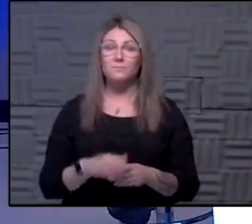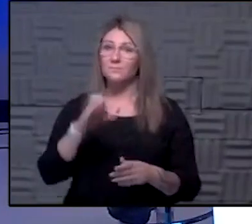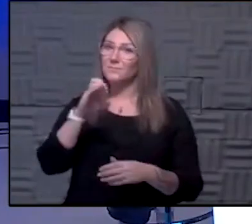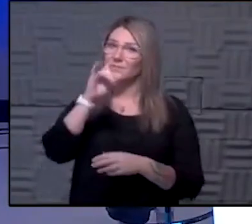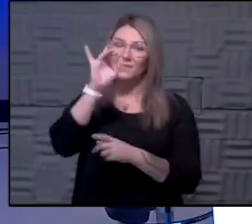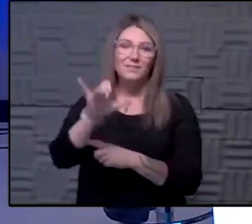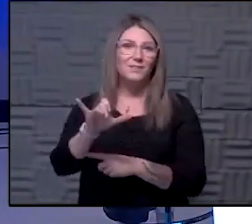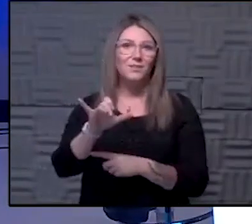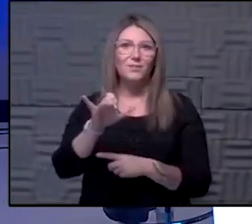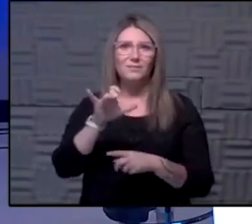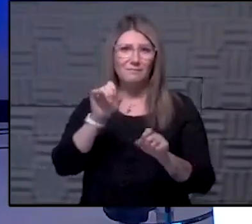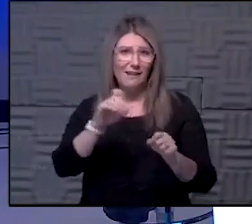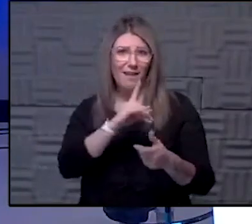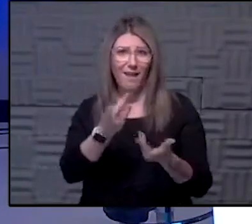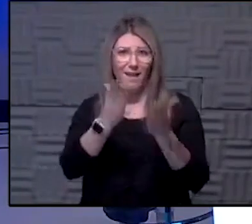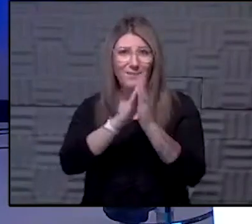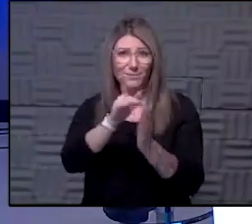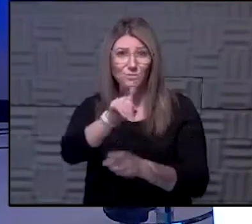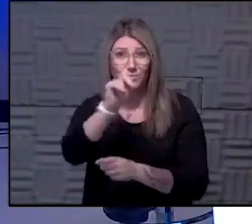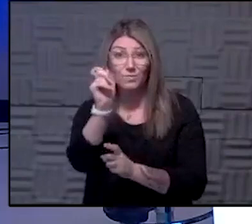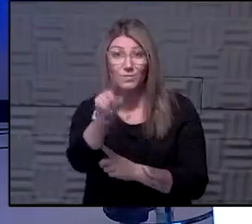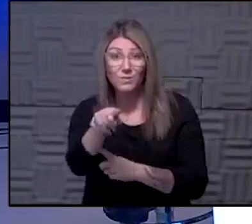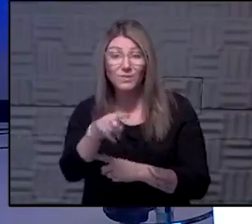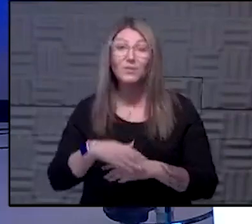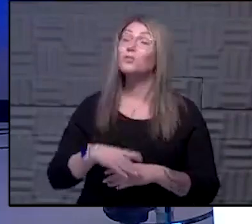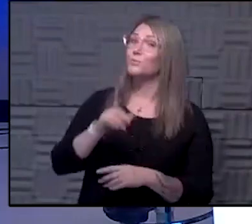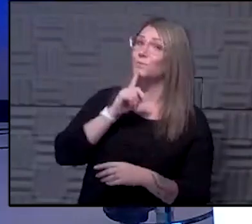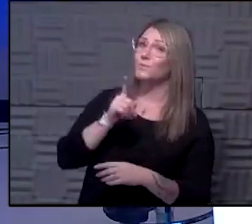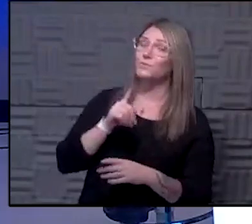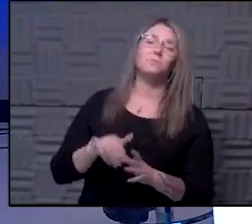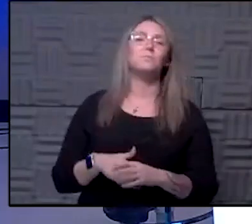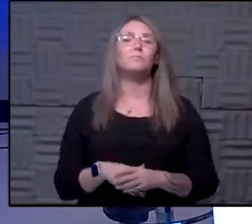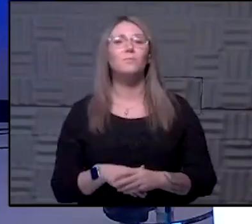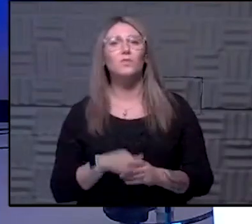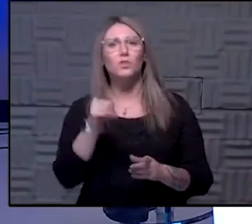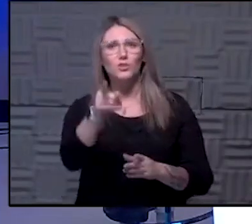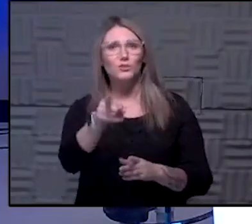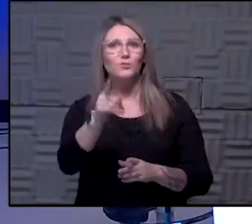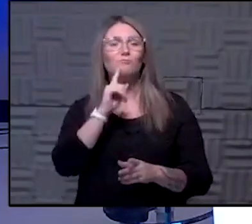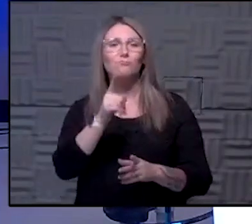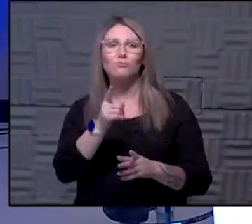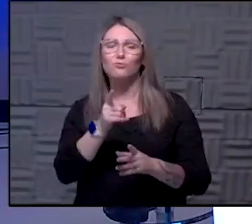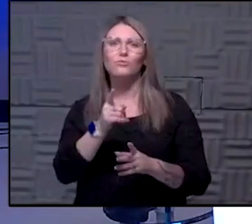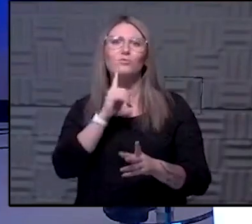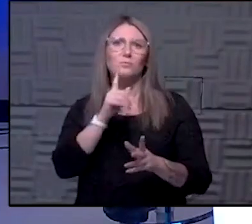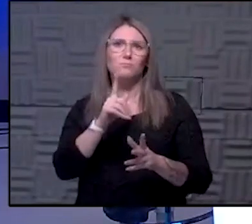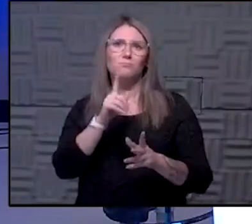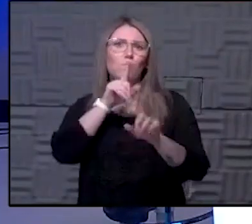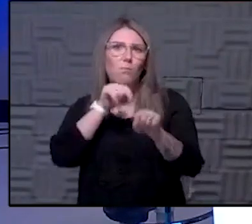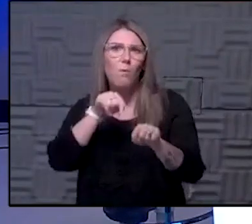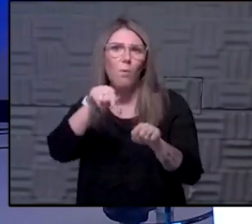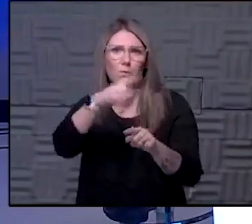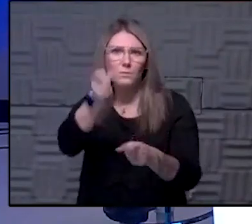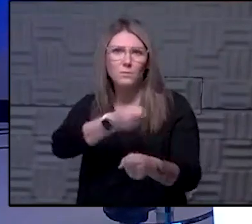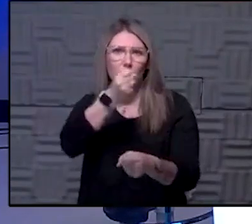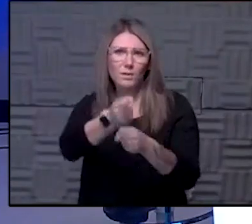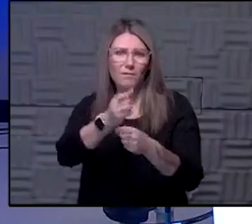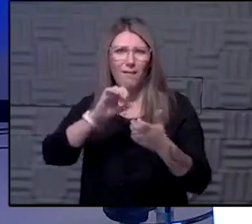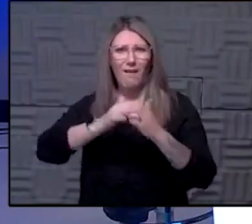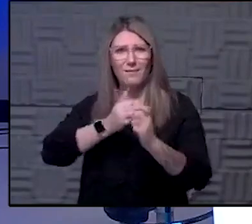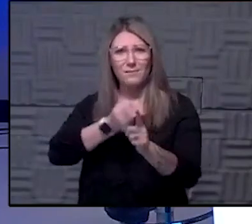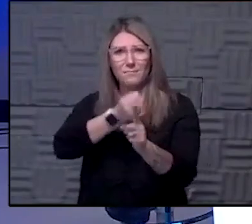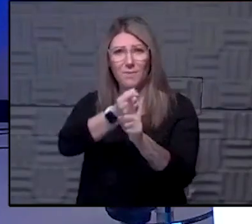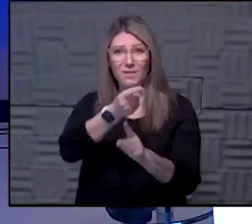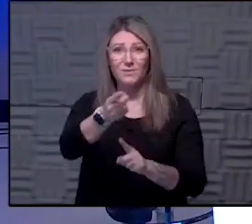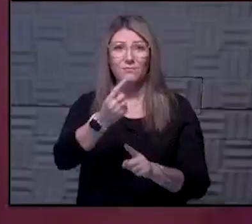know. Can I ask you a question, Cody? Sure. You've covered this for a year. How has it impacted you?